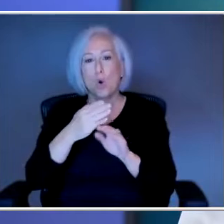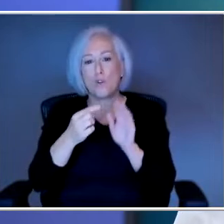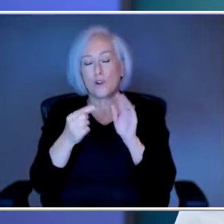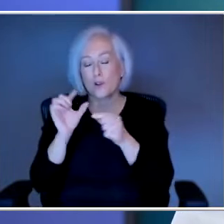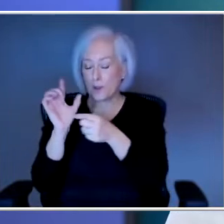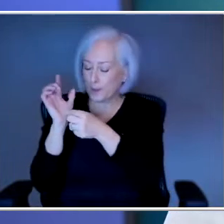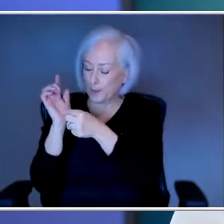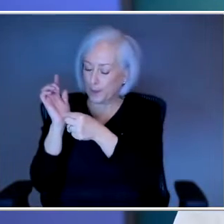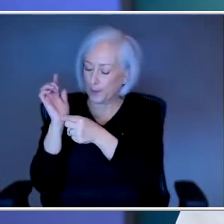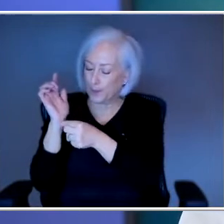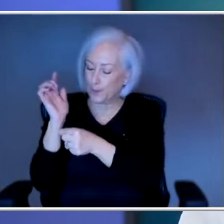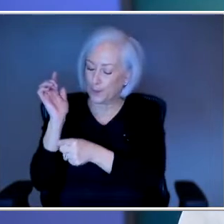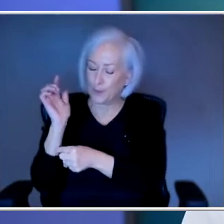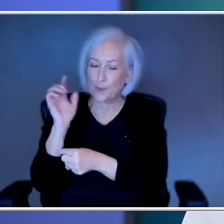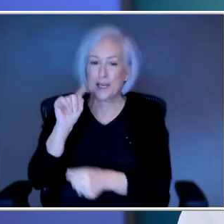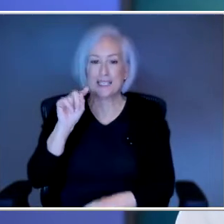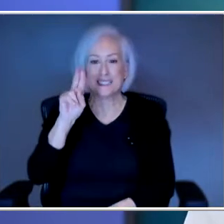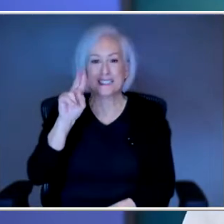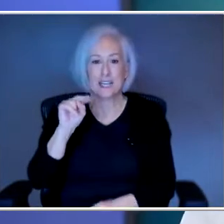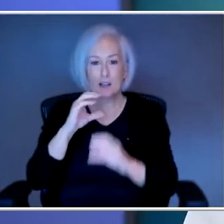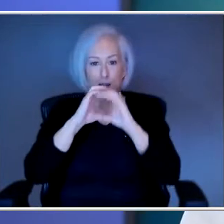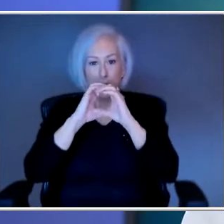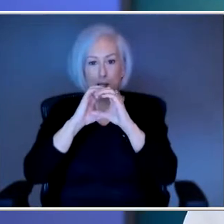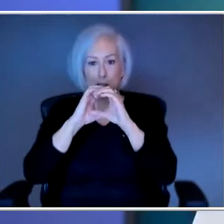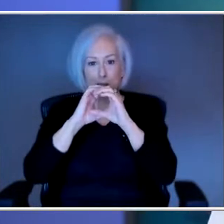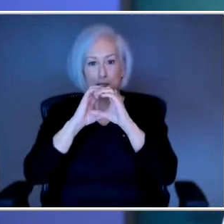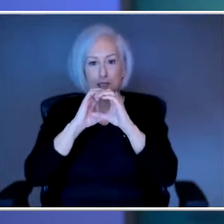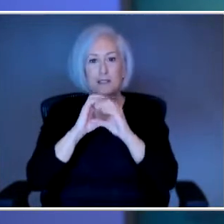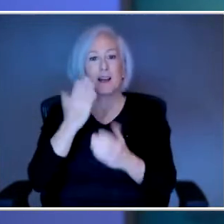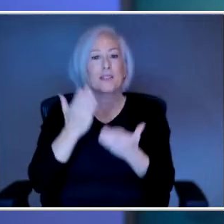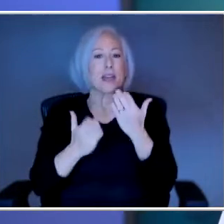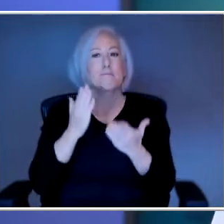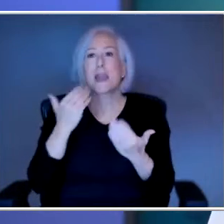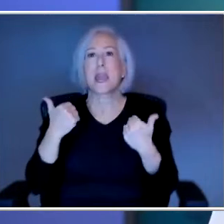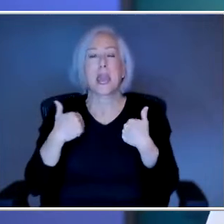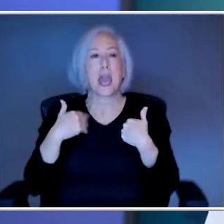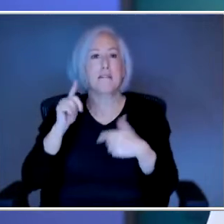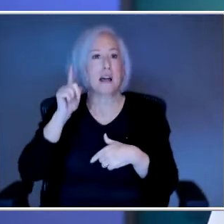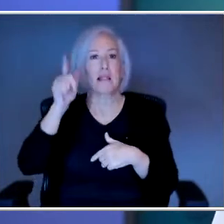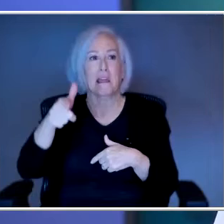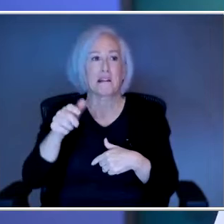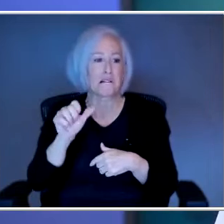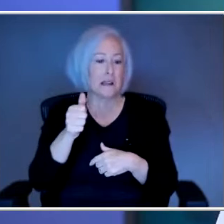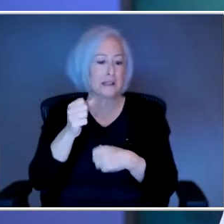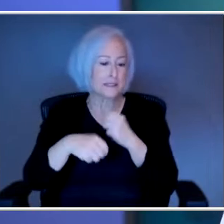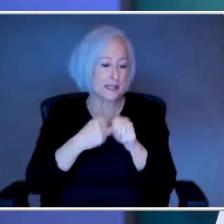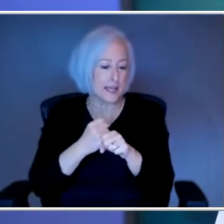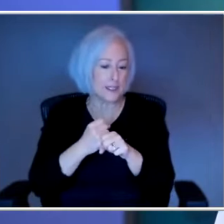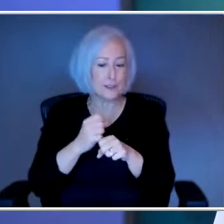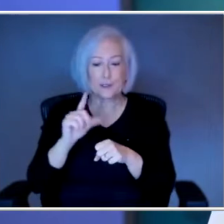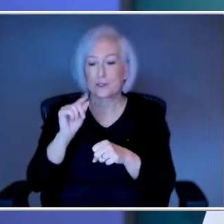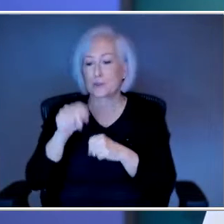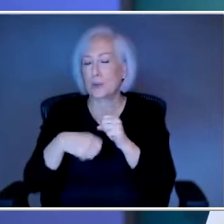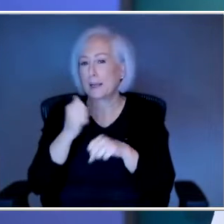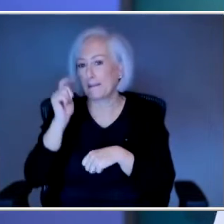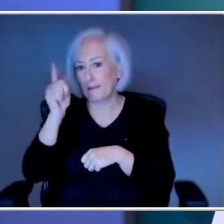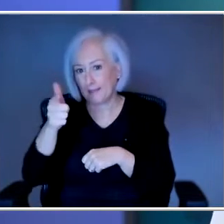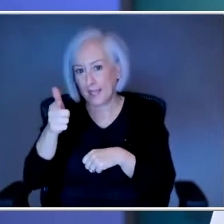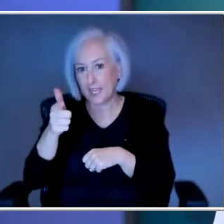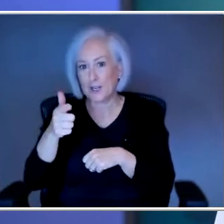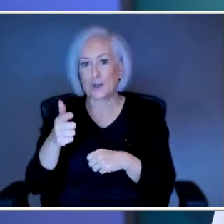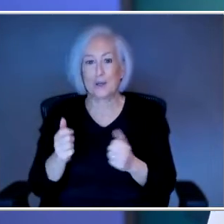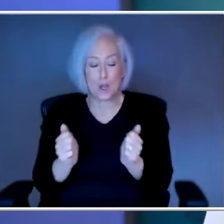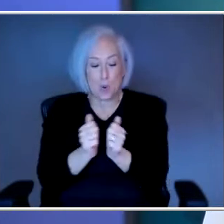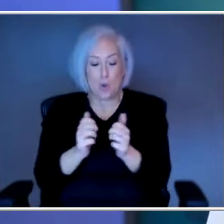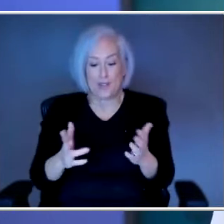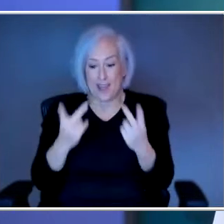again later, typically significantly later, a decade or two later. Without seeing Joe, it sounds actually